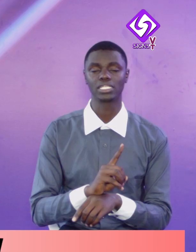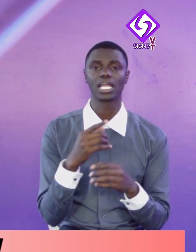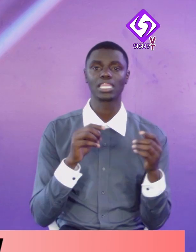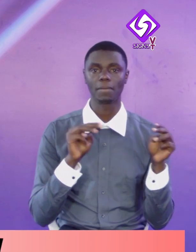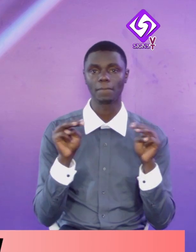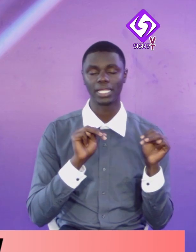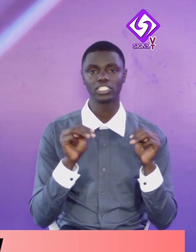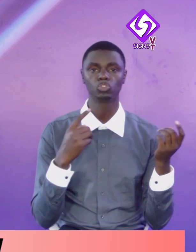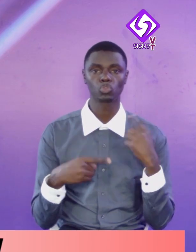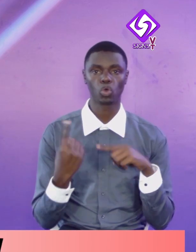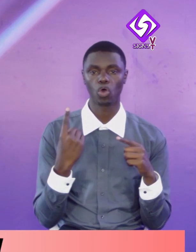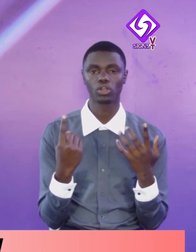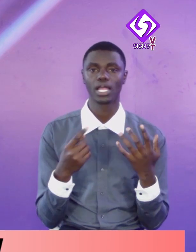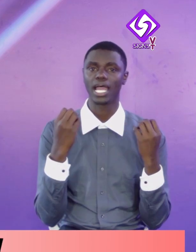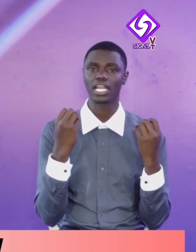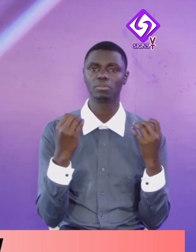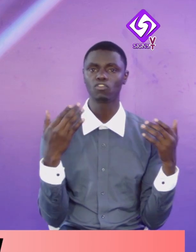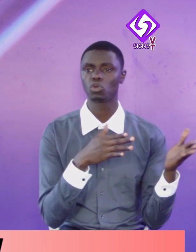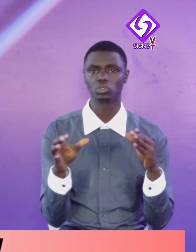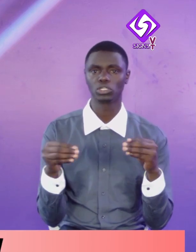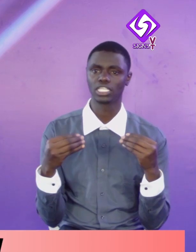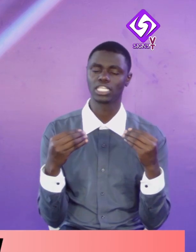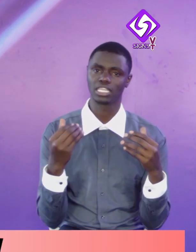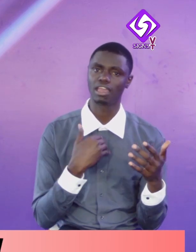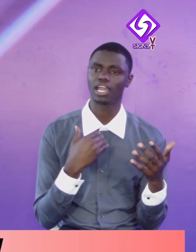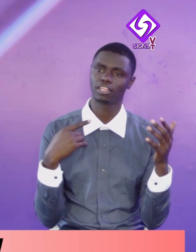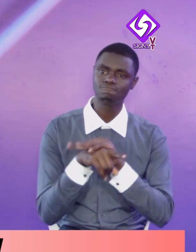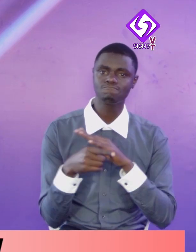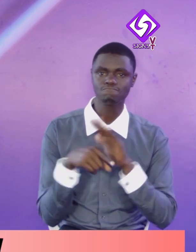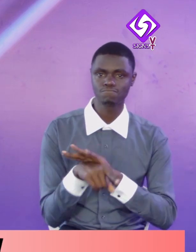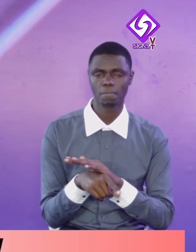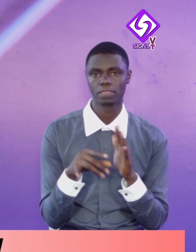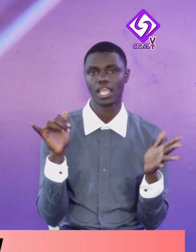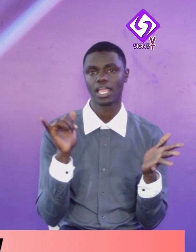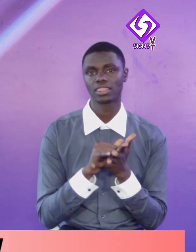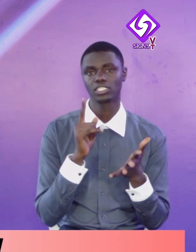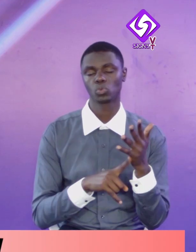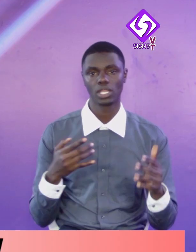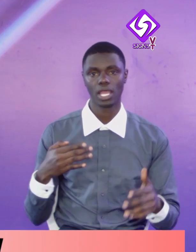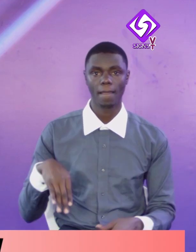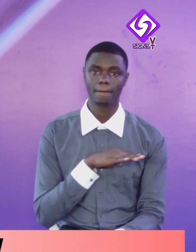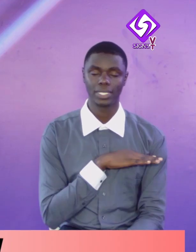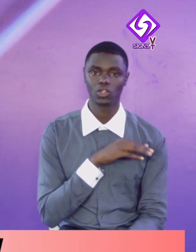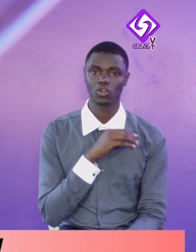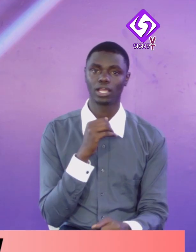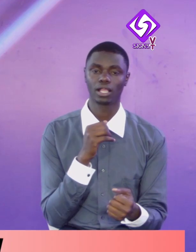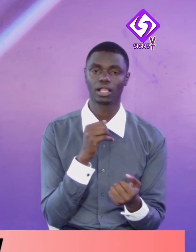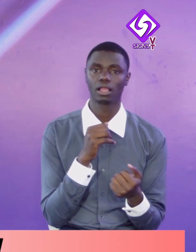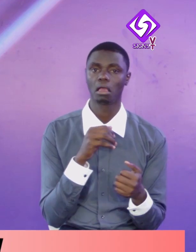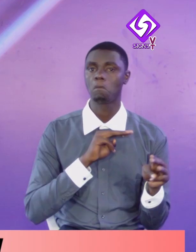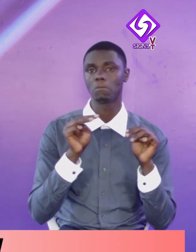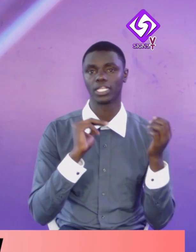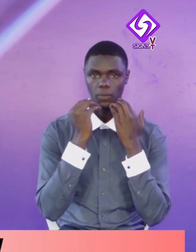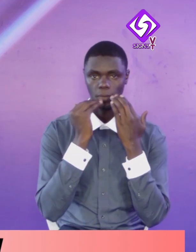or all the chances, or many of the chances they had. That is what Barcelona didn't